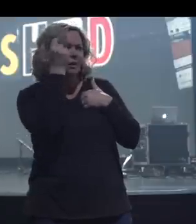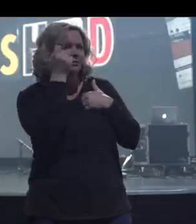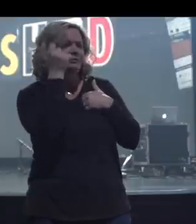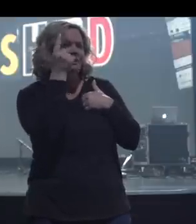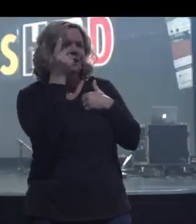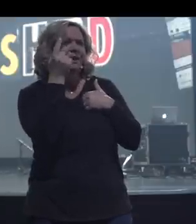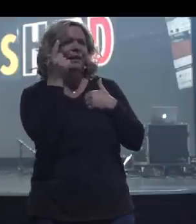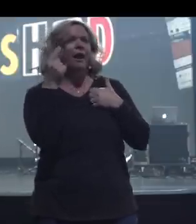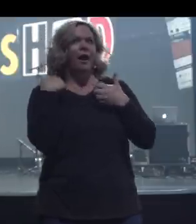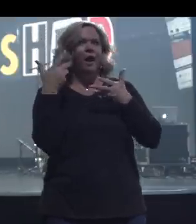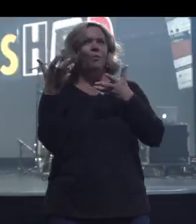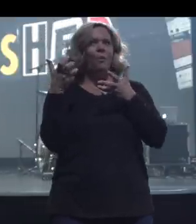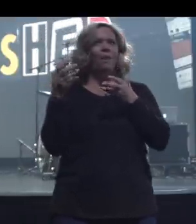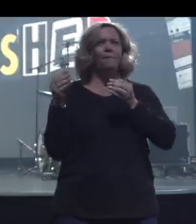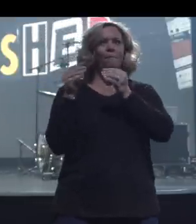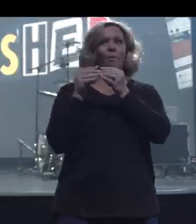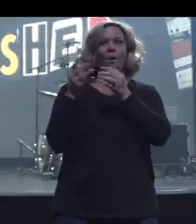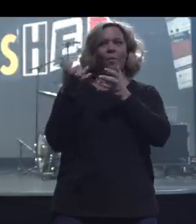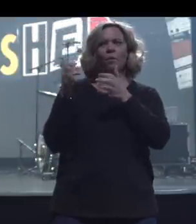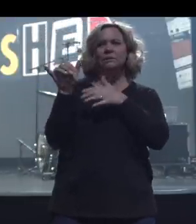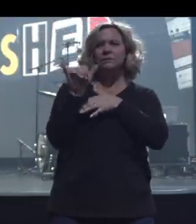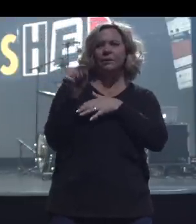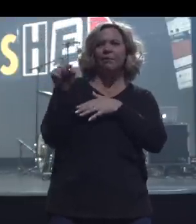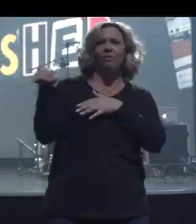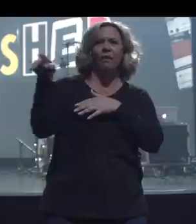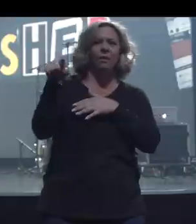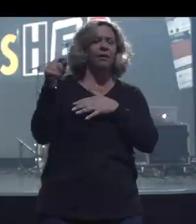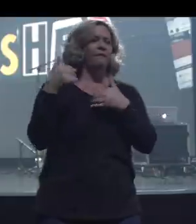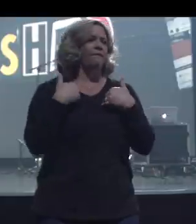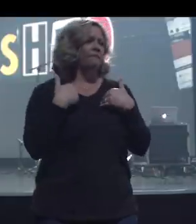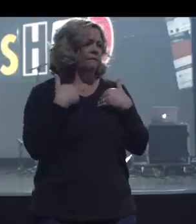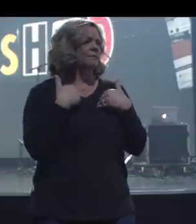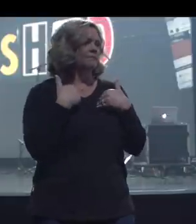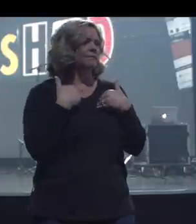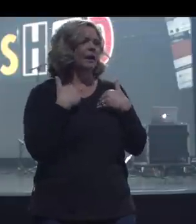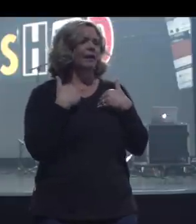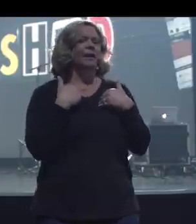your awareness fuels your discontentment.